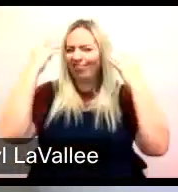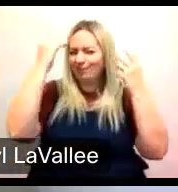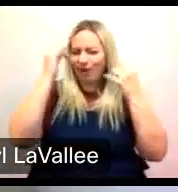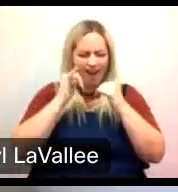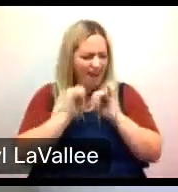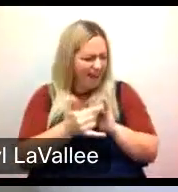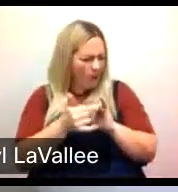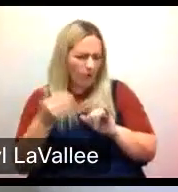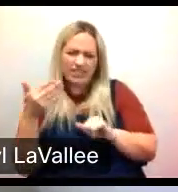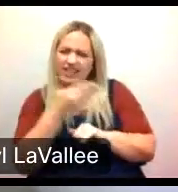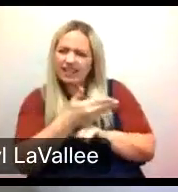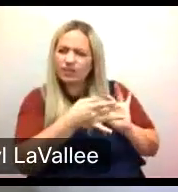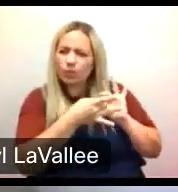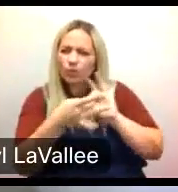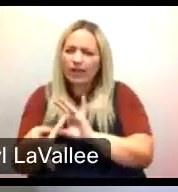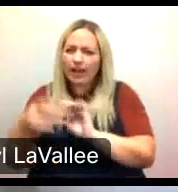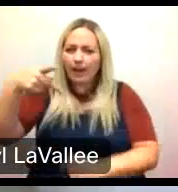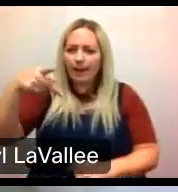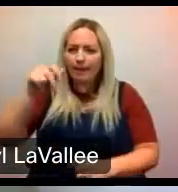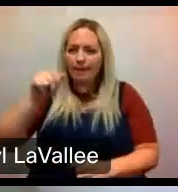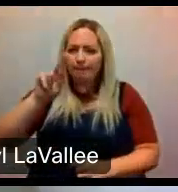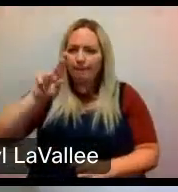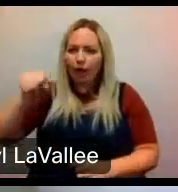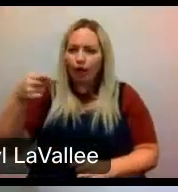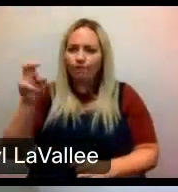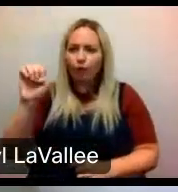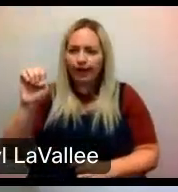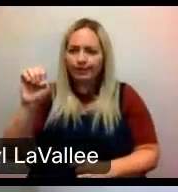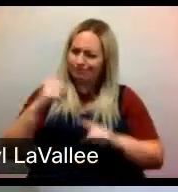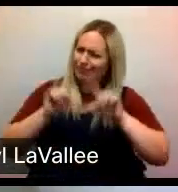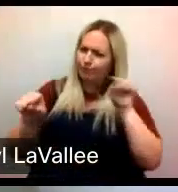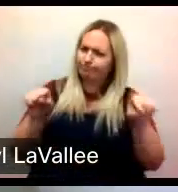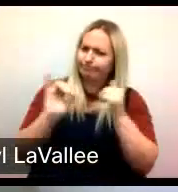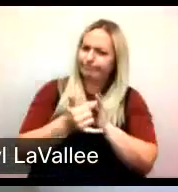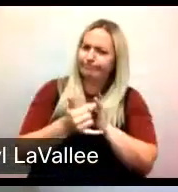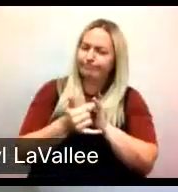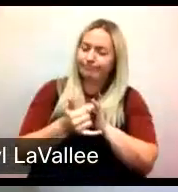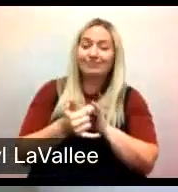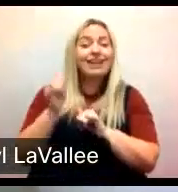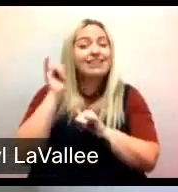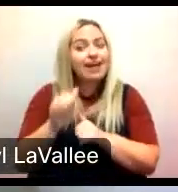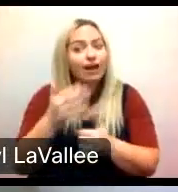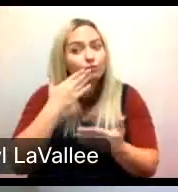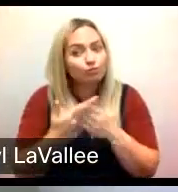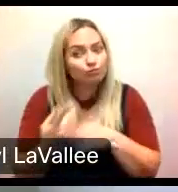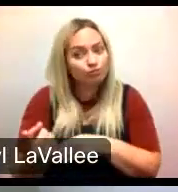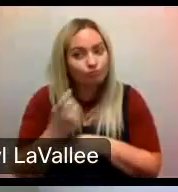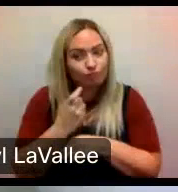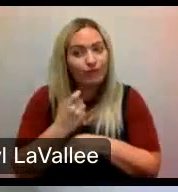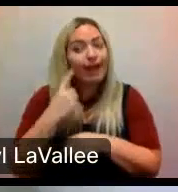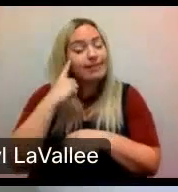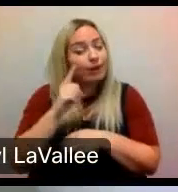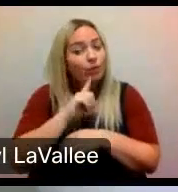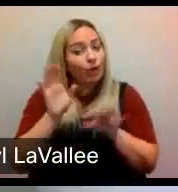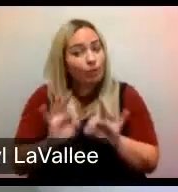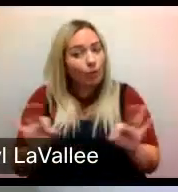does this relate to paraphrasing, or how is it different than paraphrasing? And those are excellent questions. And I think it's very